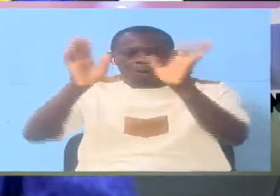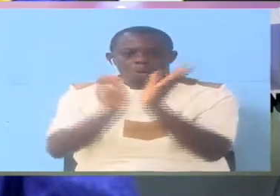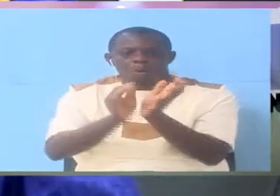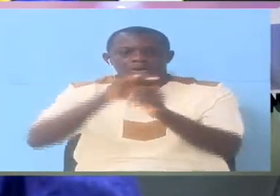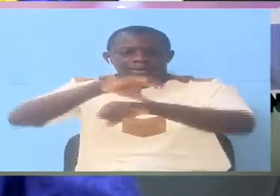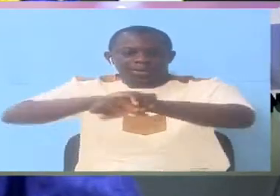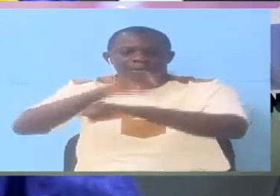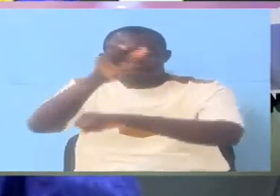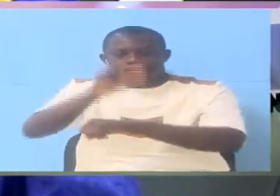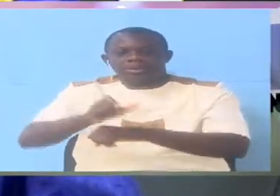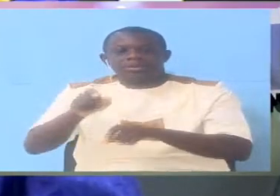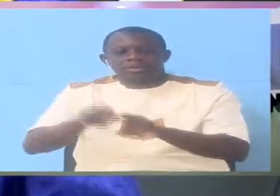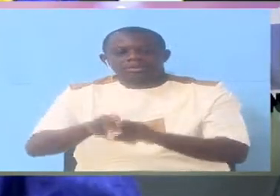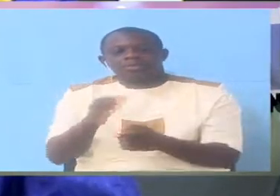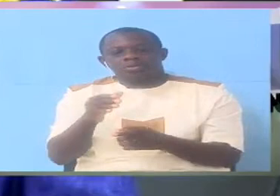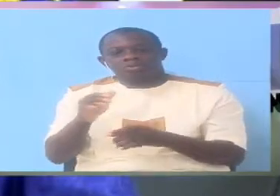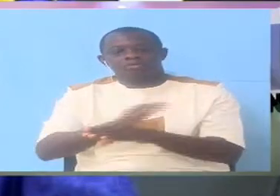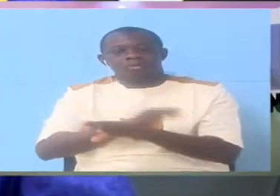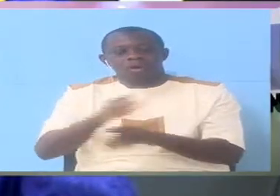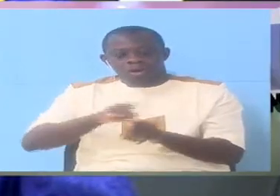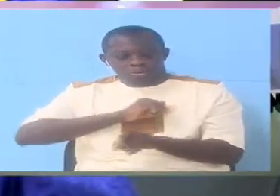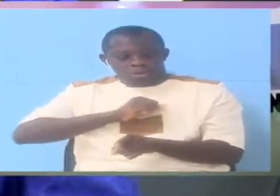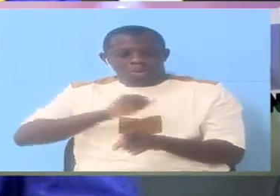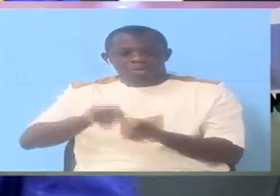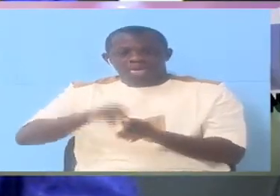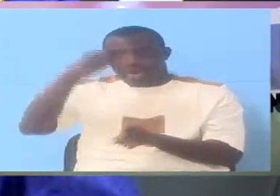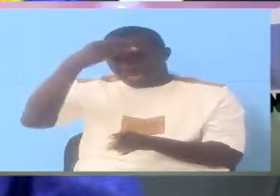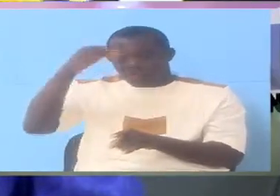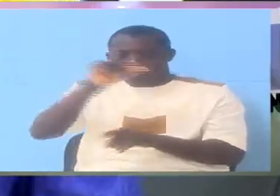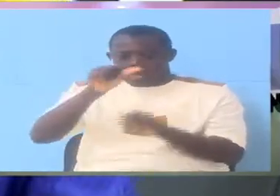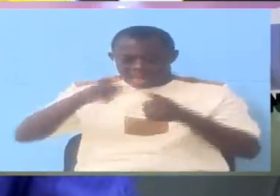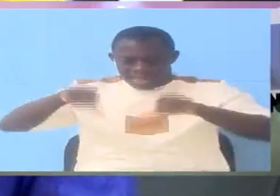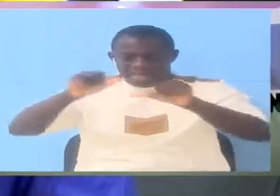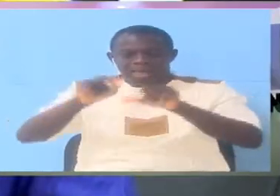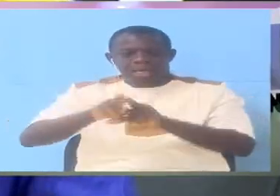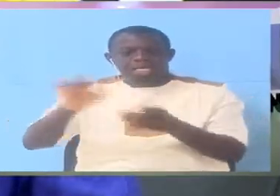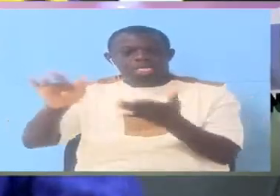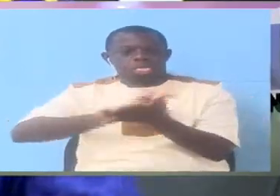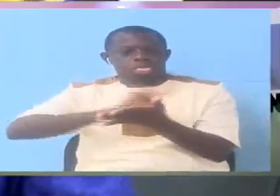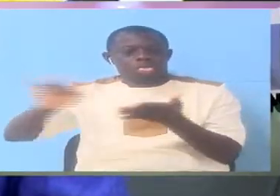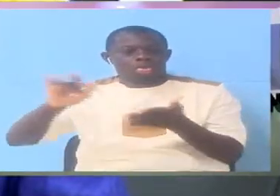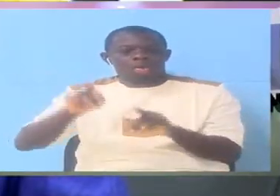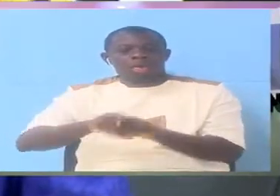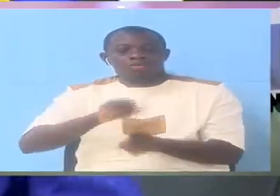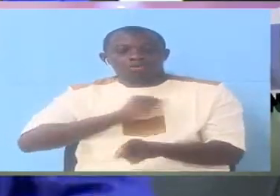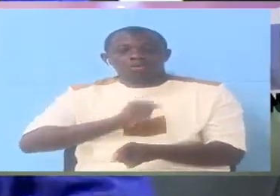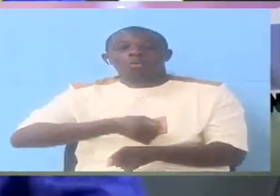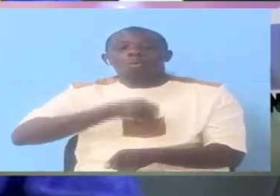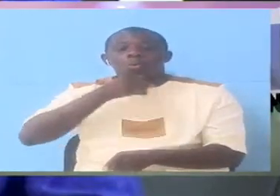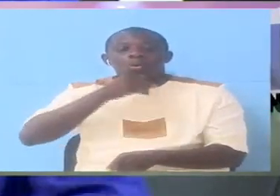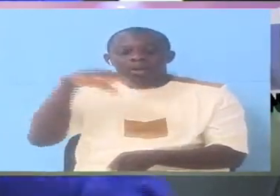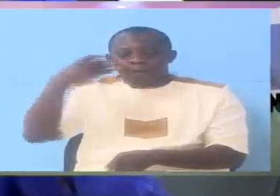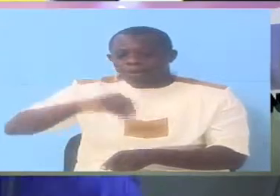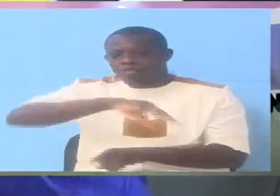head lomfana. And he was also bald head. He was a bald head. And he too was